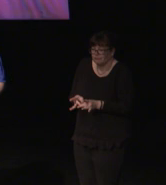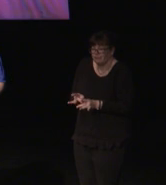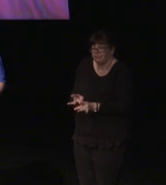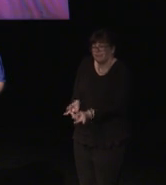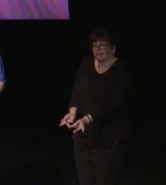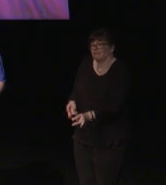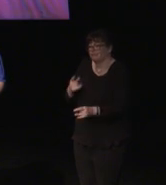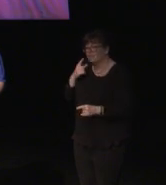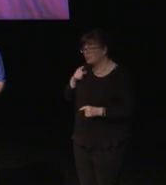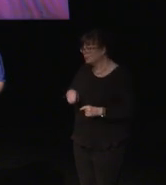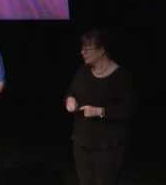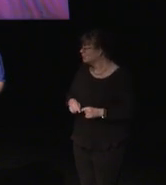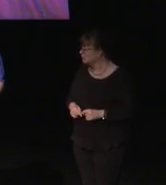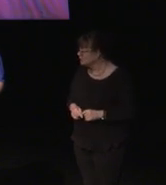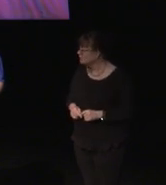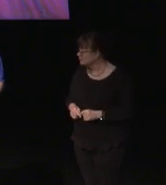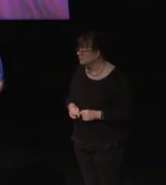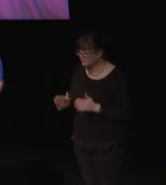much easier for her.